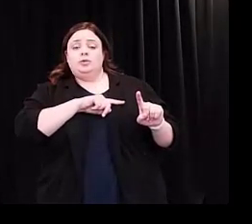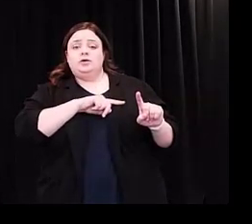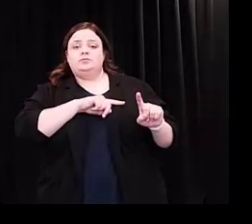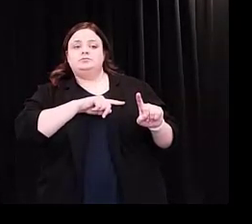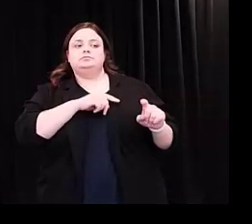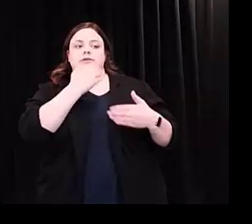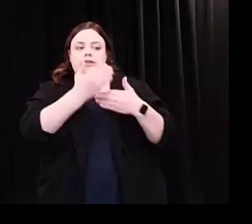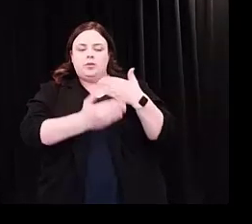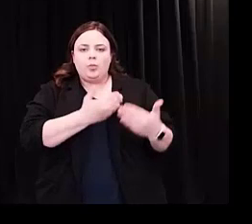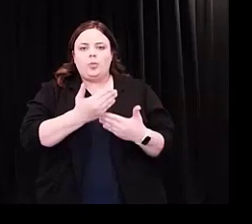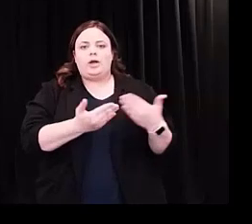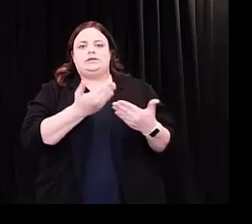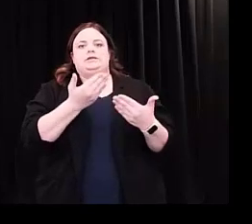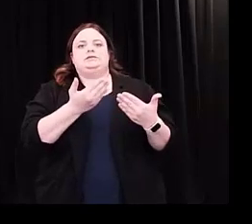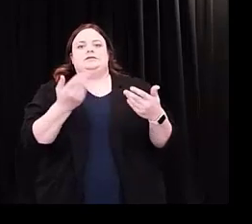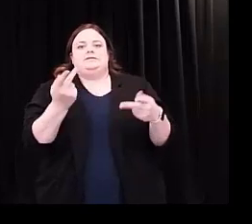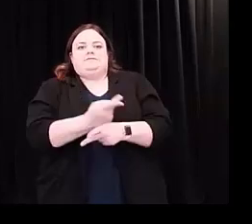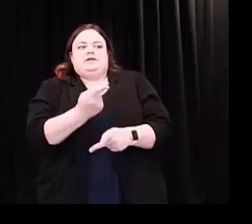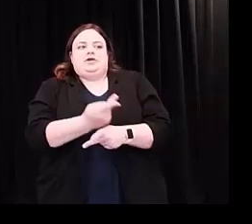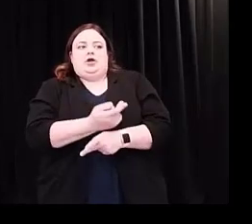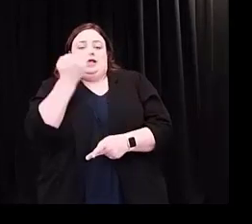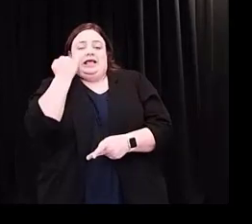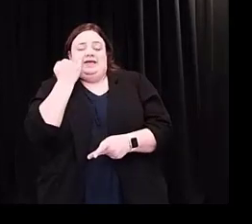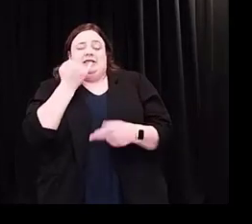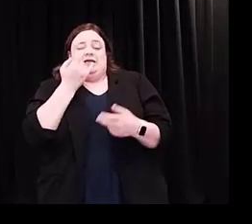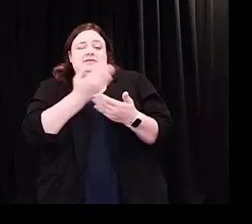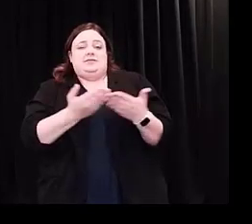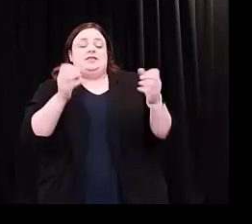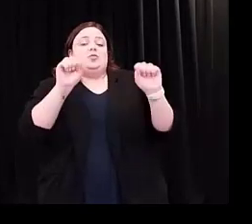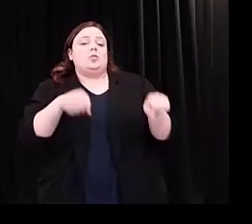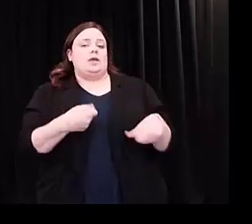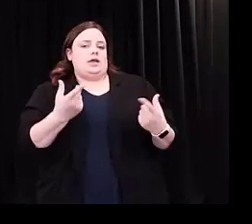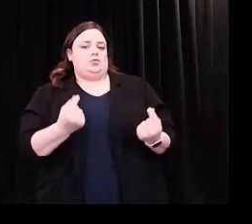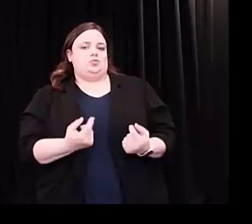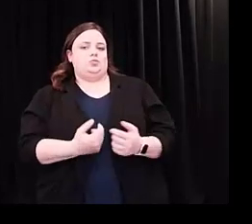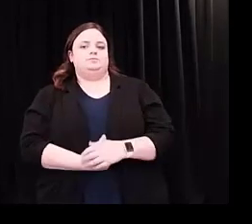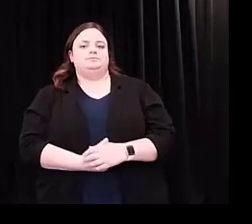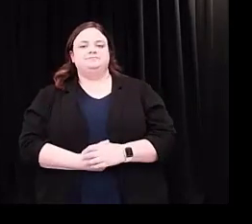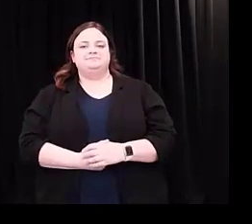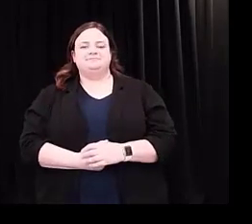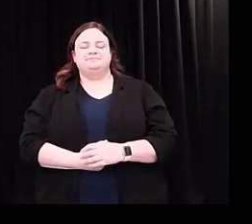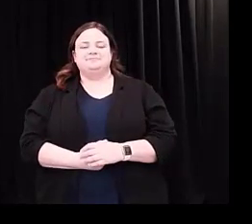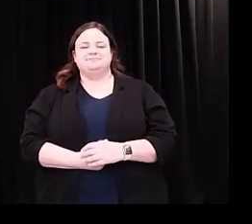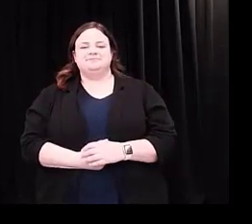the process of figuring out if that's something we can do. Yes.